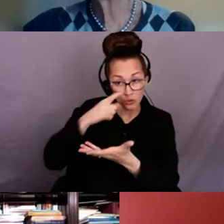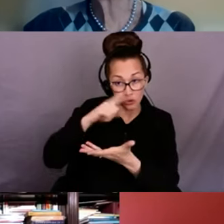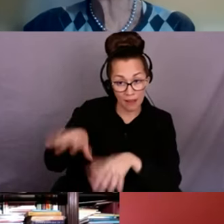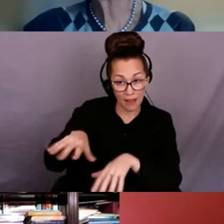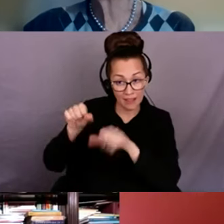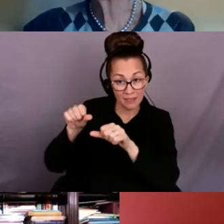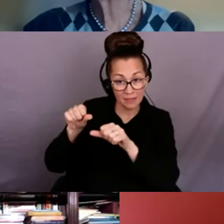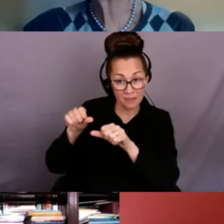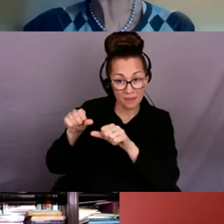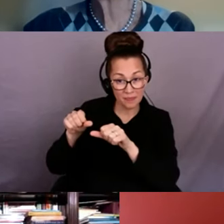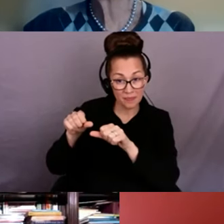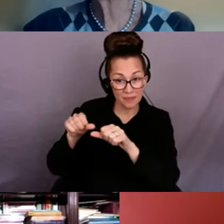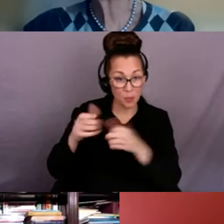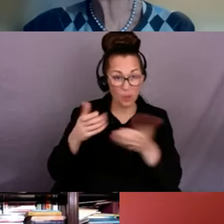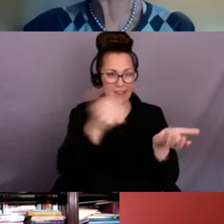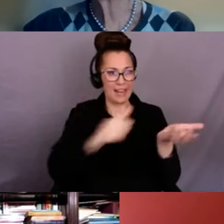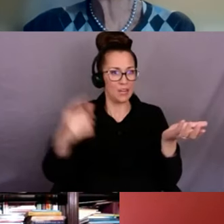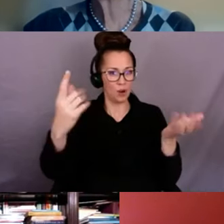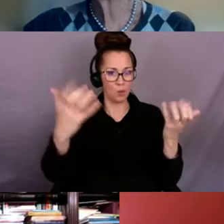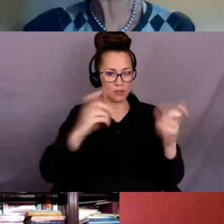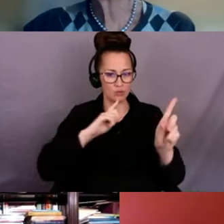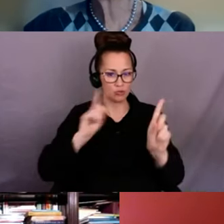So I'll throw that open to anyone who would like to reply.